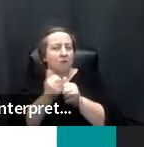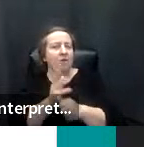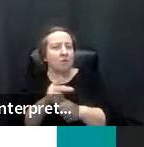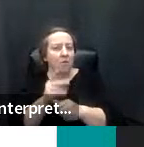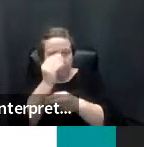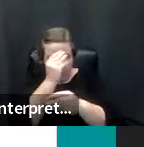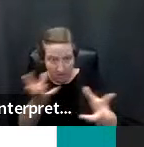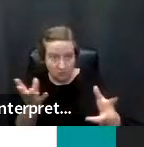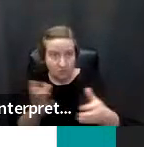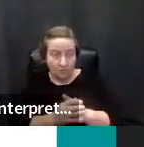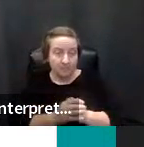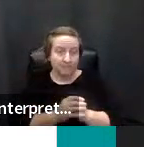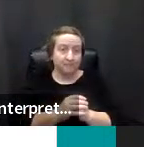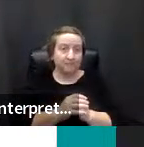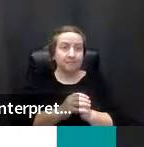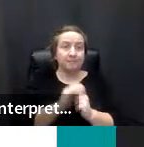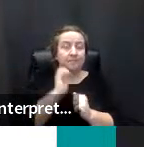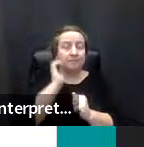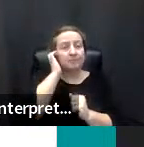of you.